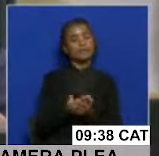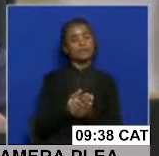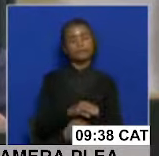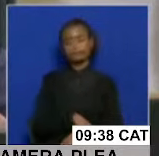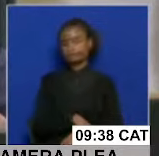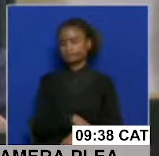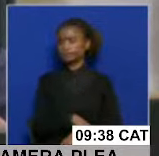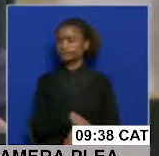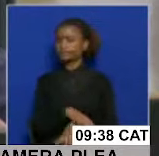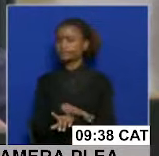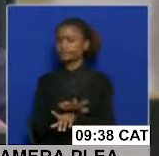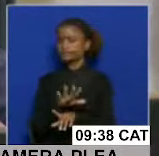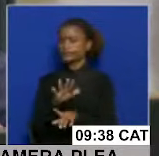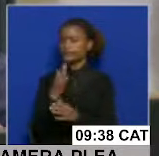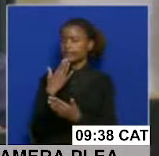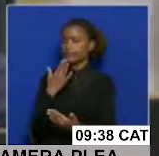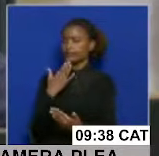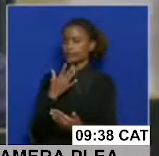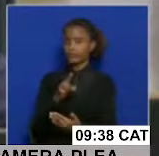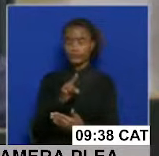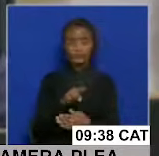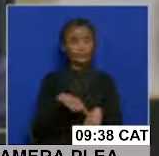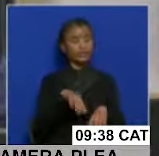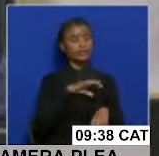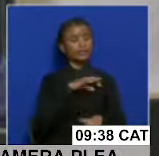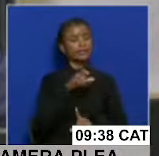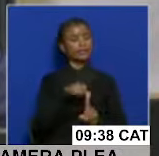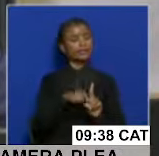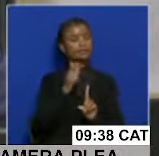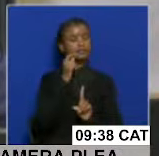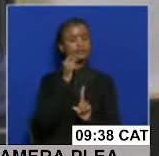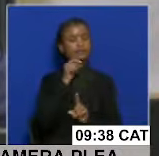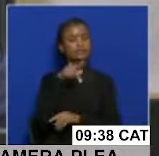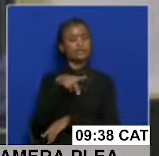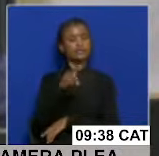Duplessis' clients are? Is it the usual, he usually represents yes,